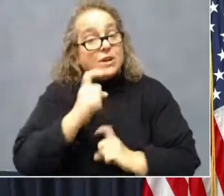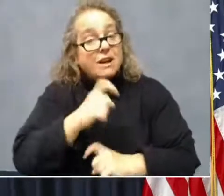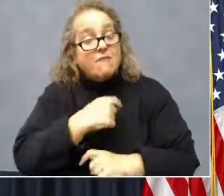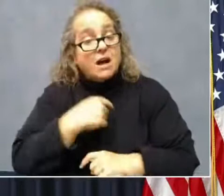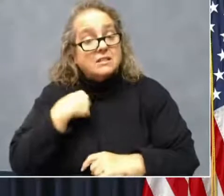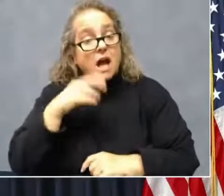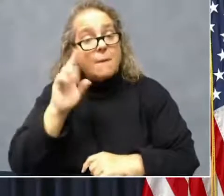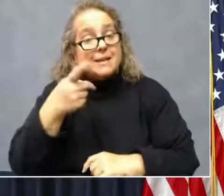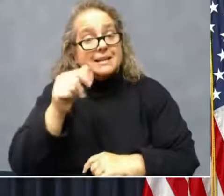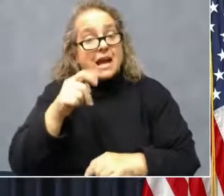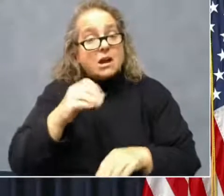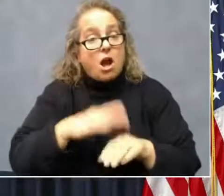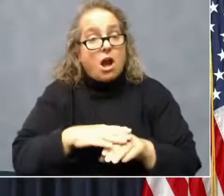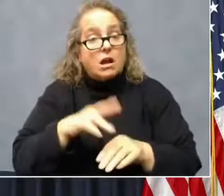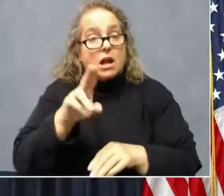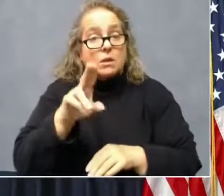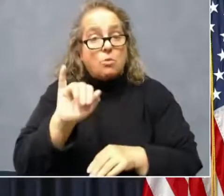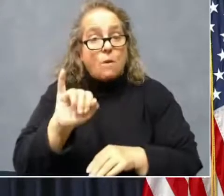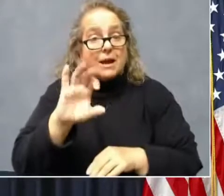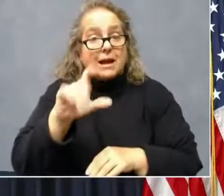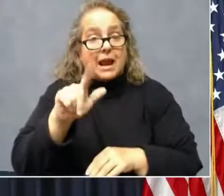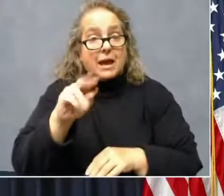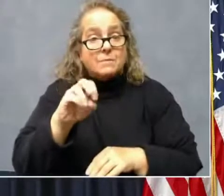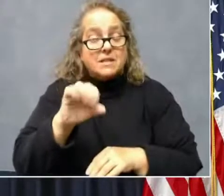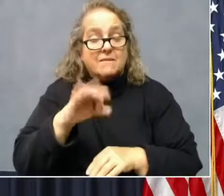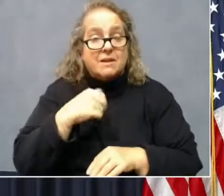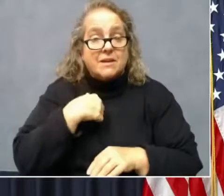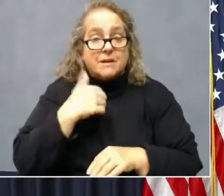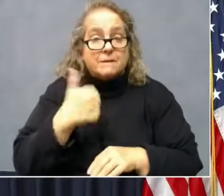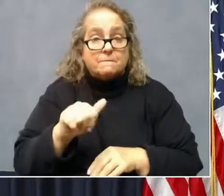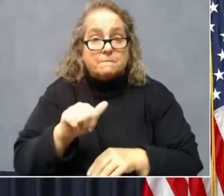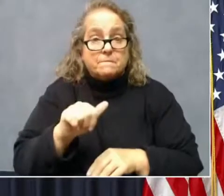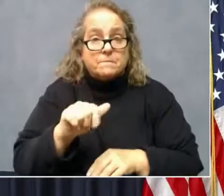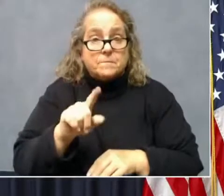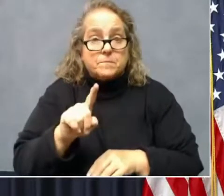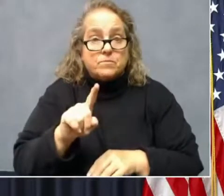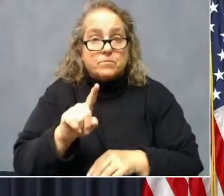if there's been any increase in claims since the new set of restrictions.